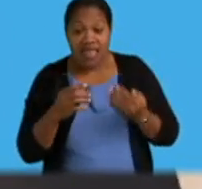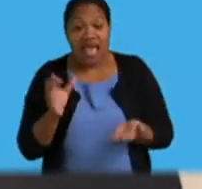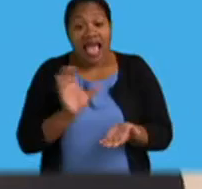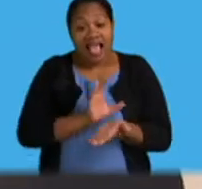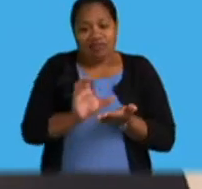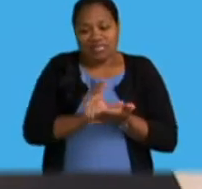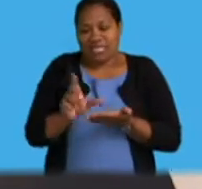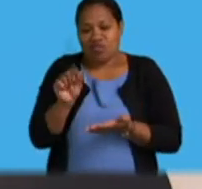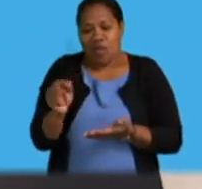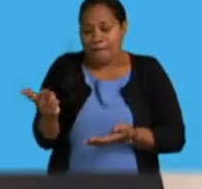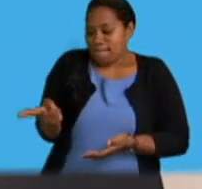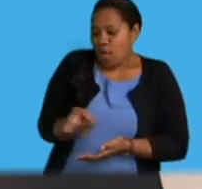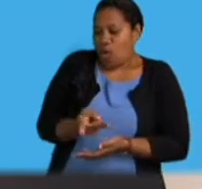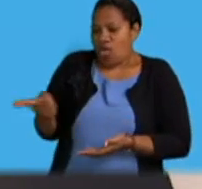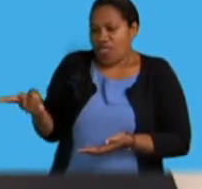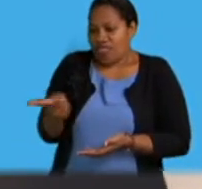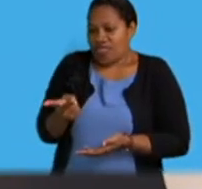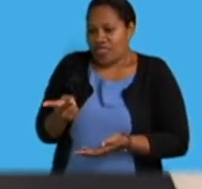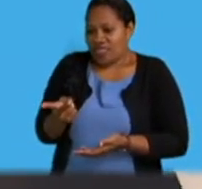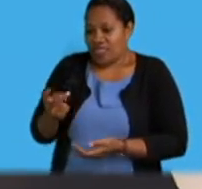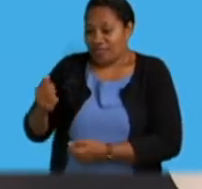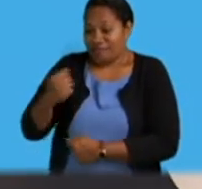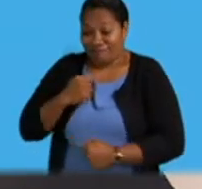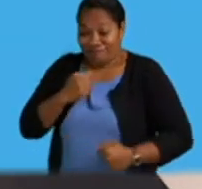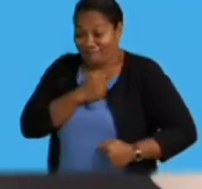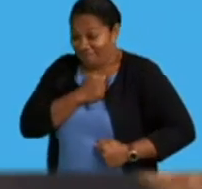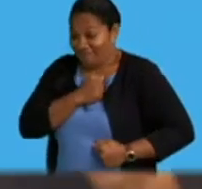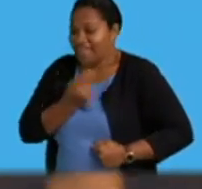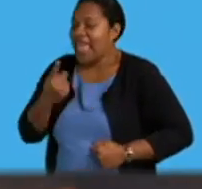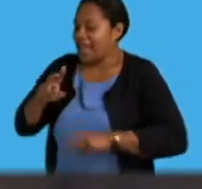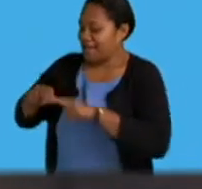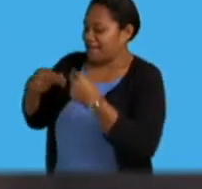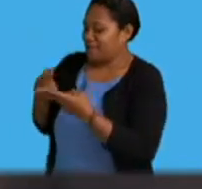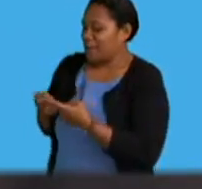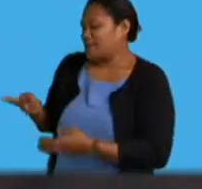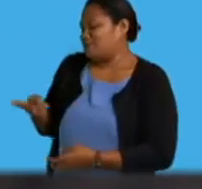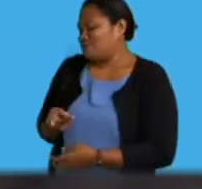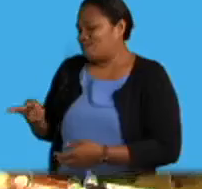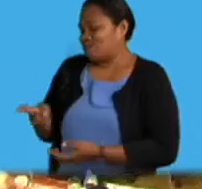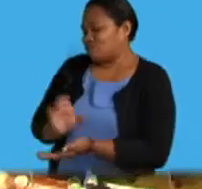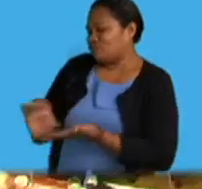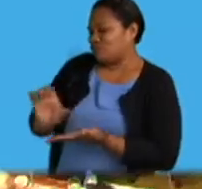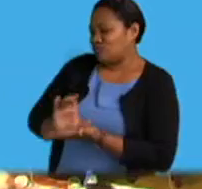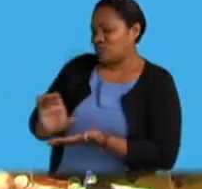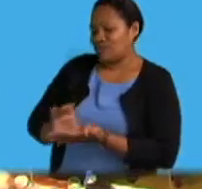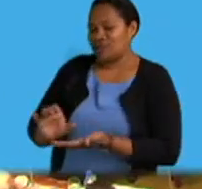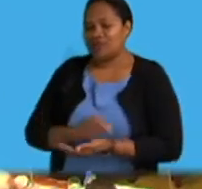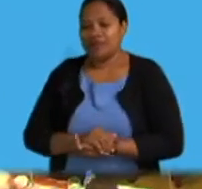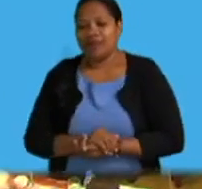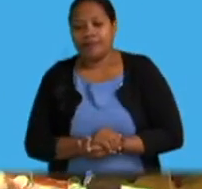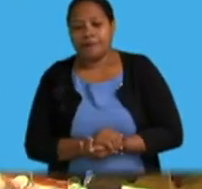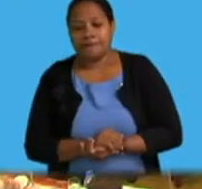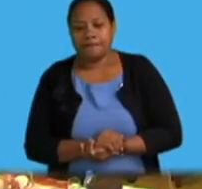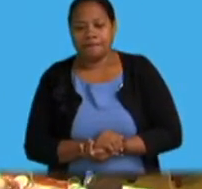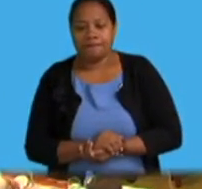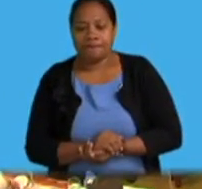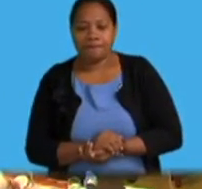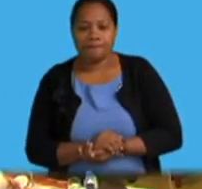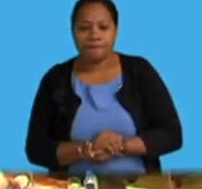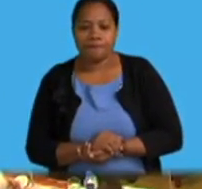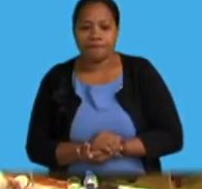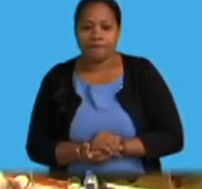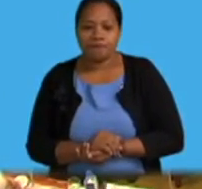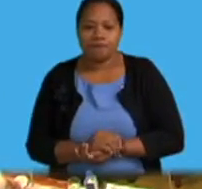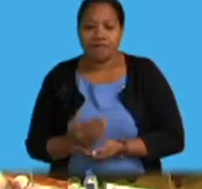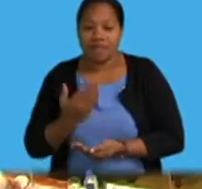the soldiers with their spouses and families. Thank you, Honourable Villanueva. Yes, thank you, Madam